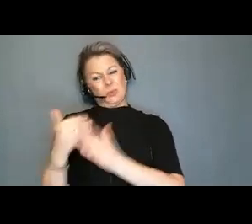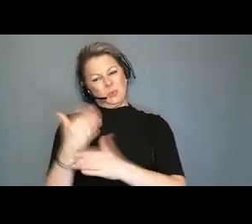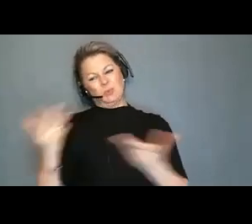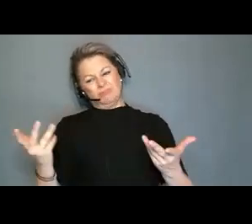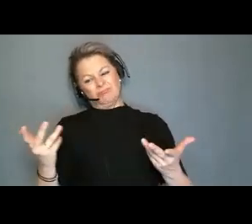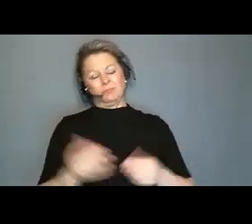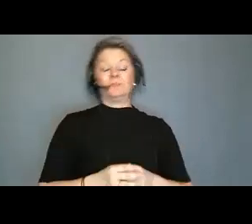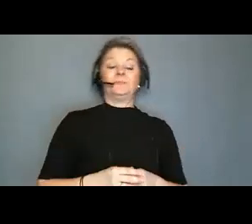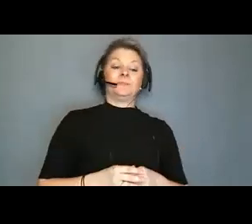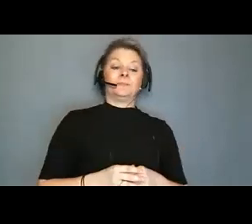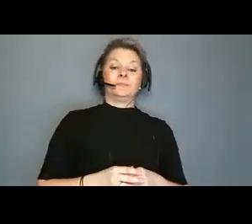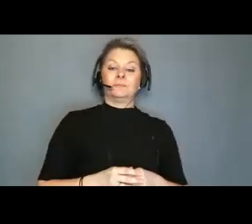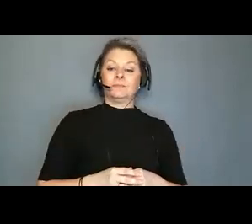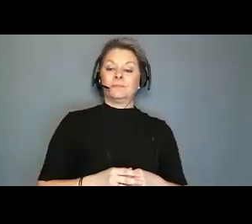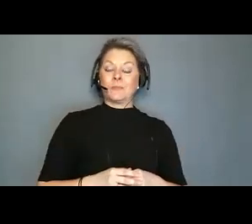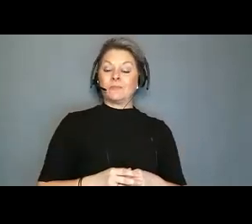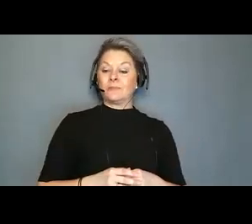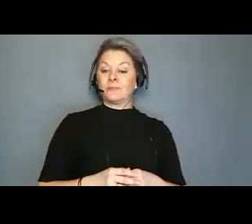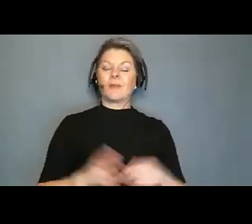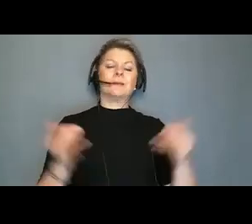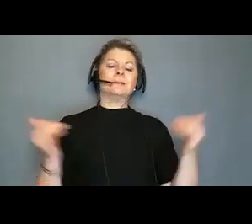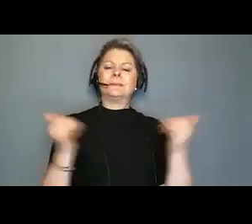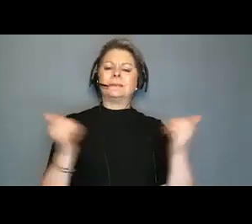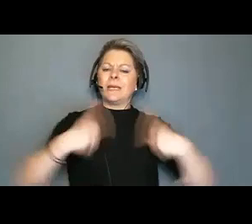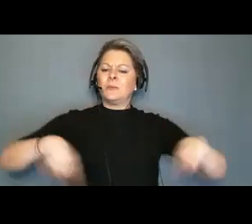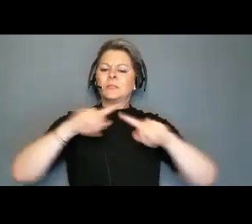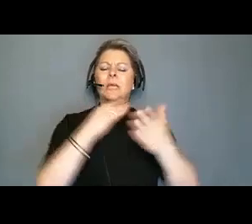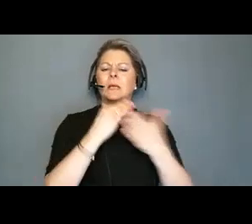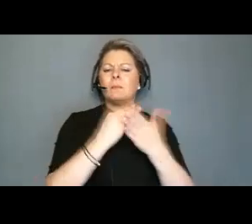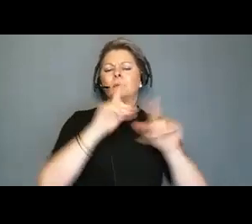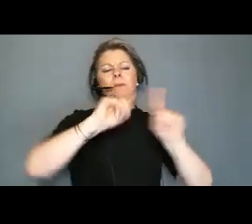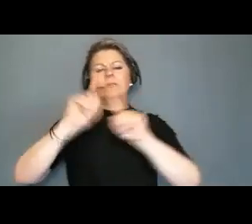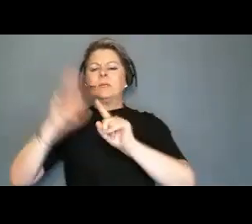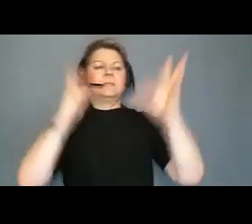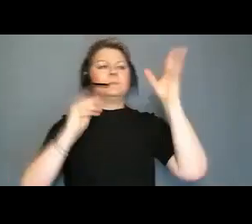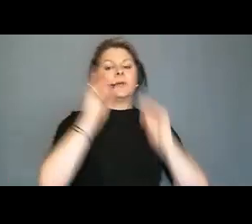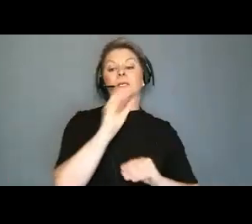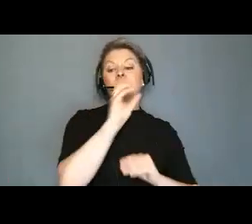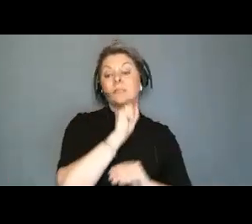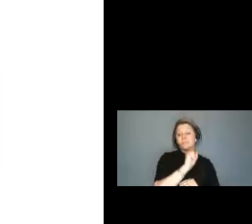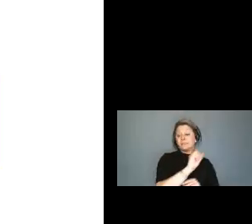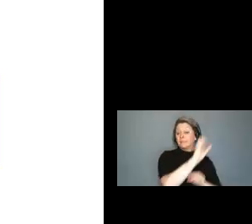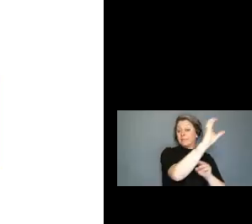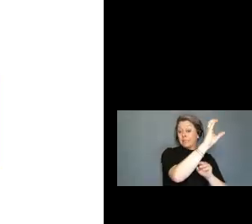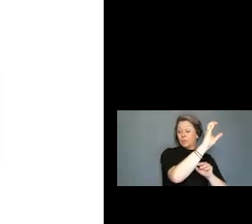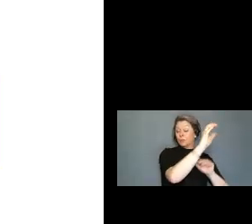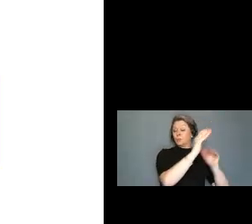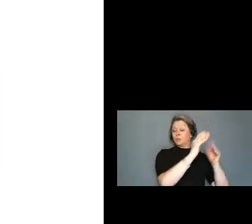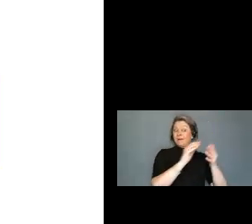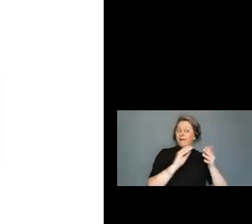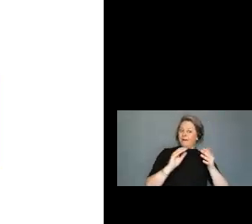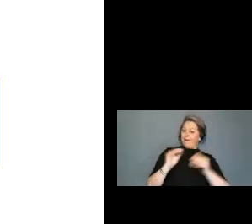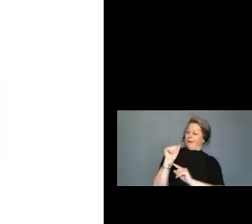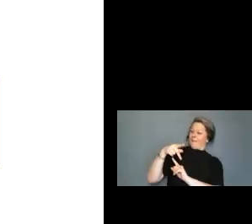It applies, while we're talking today about experiences of older adults and abuse, the Adult Protection Act